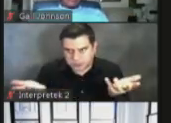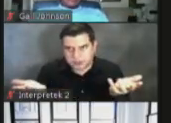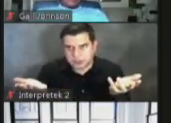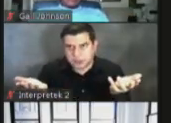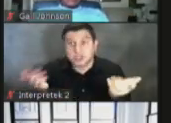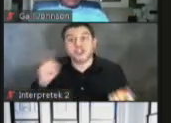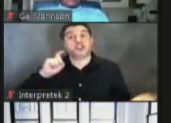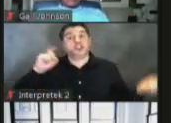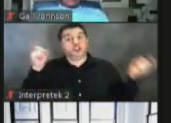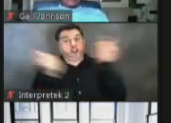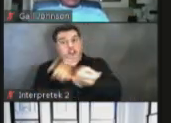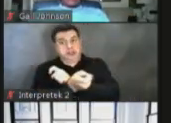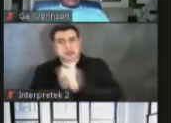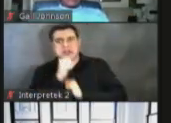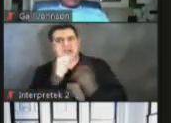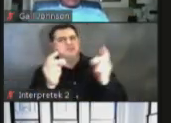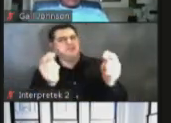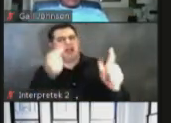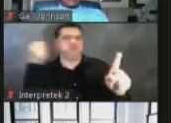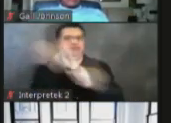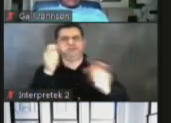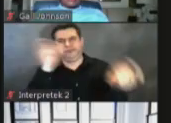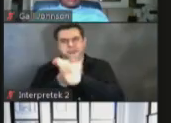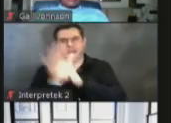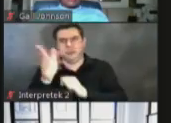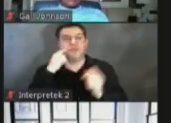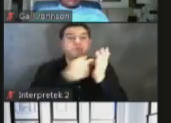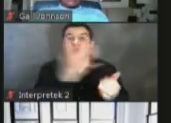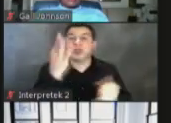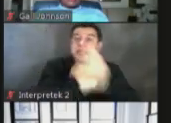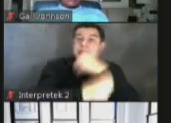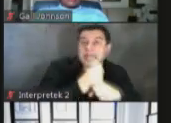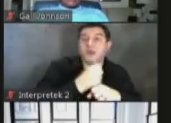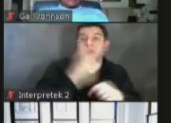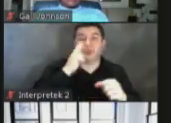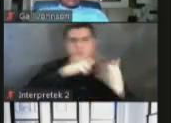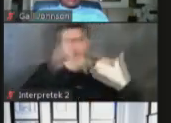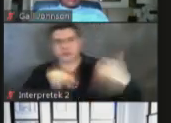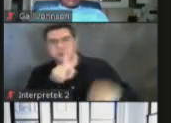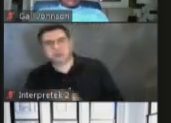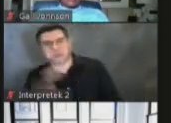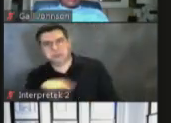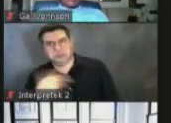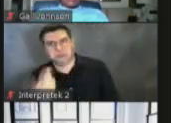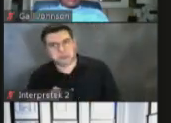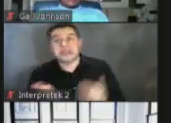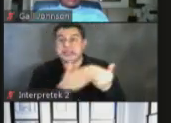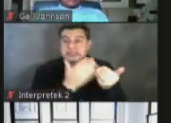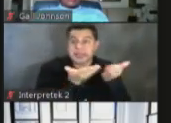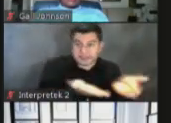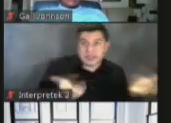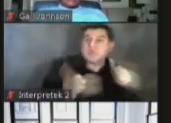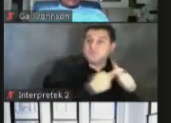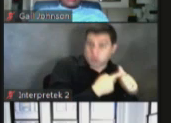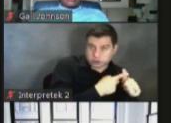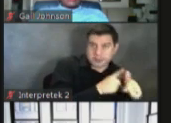but will take years to really see results. You should do the things that should be easy first, and then you can tackle the more difficult tasks. When we